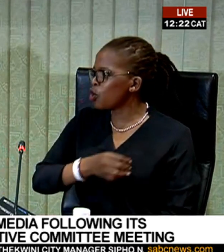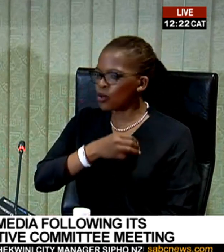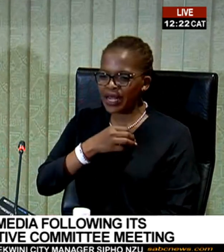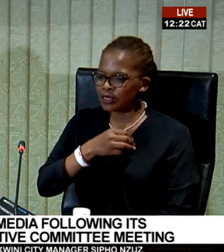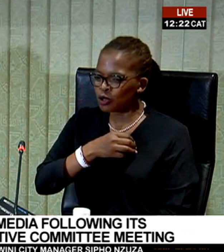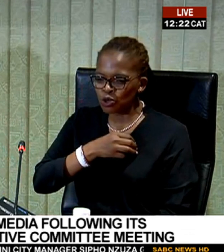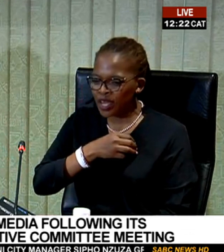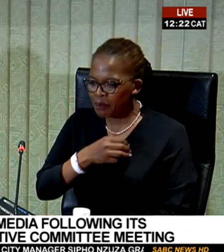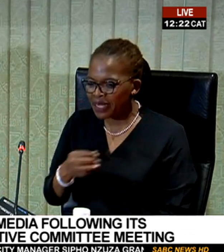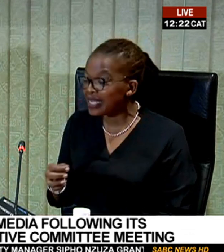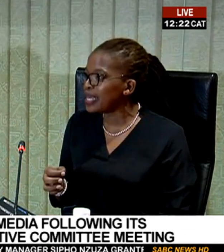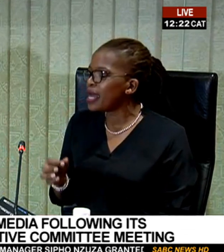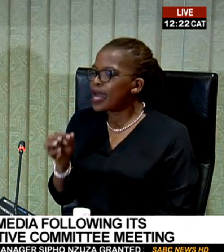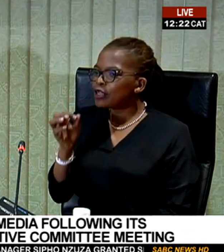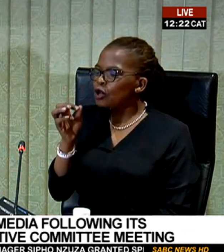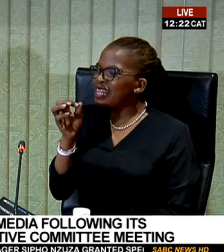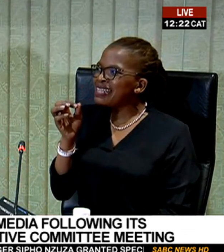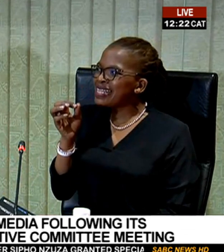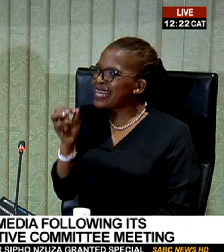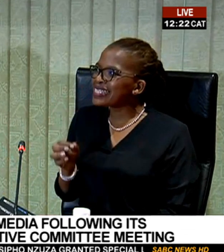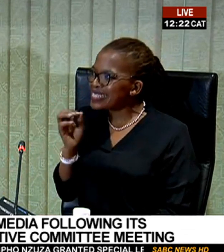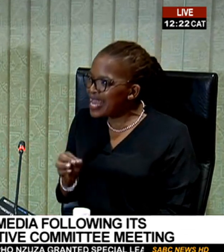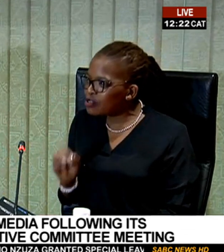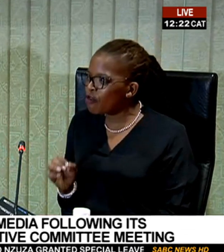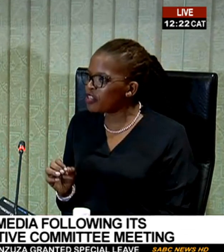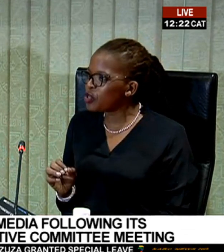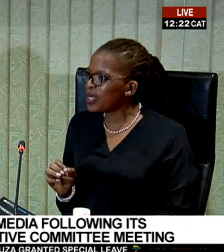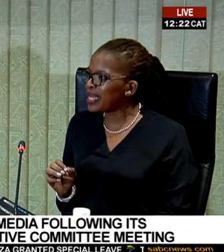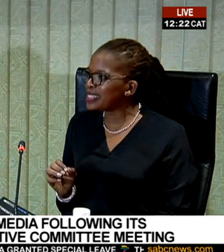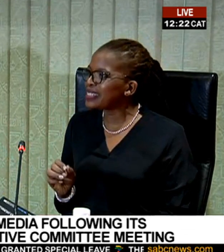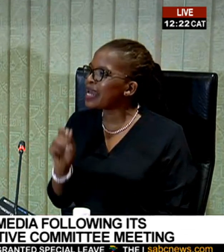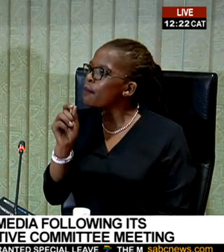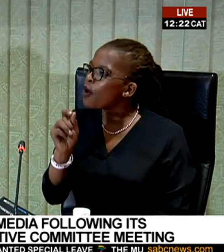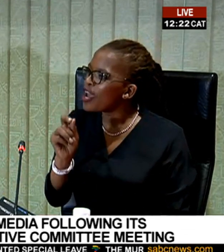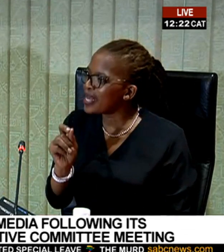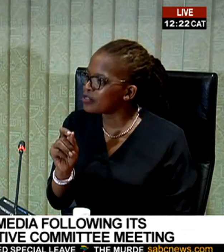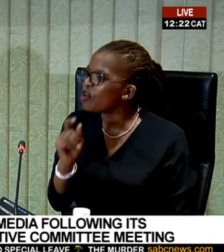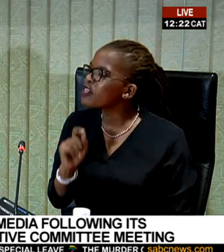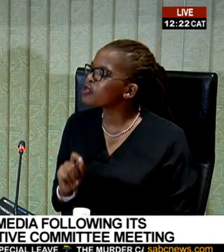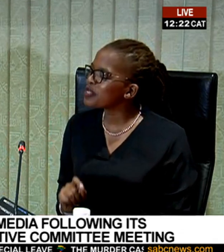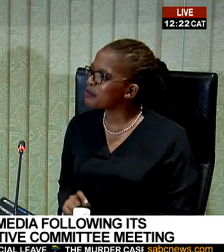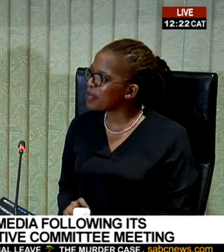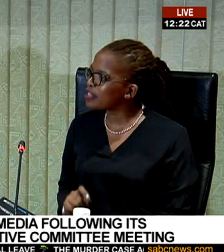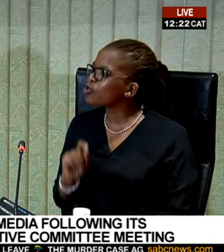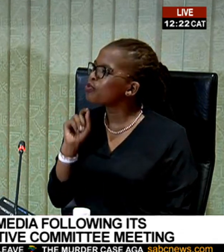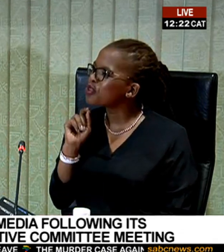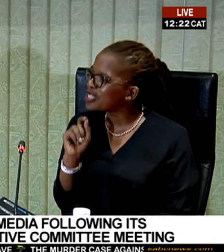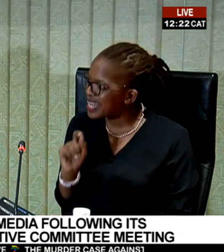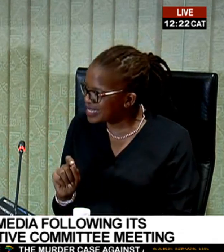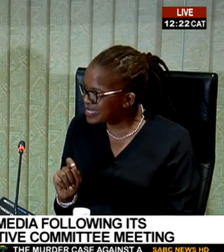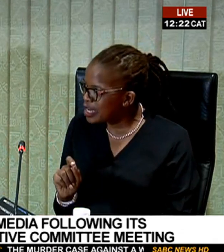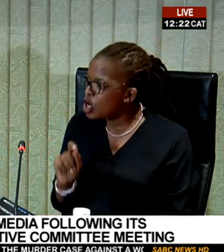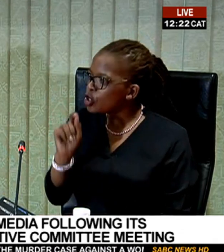acid, and you get battered there. So it then says, Convention 190, that employers, you have a responsibility